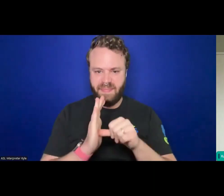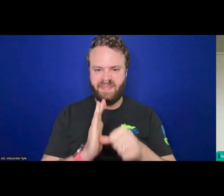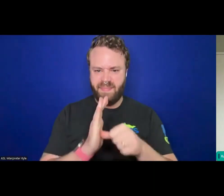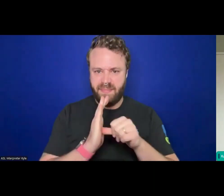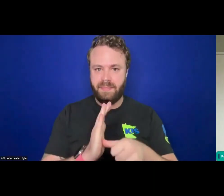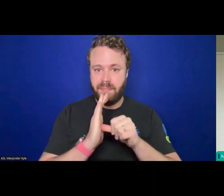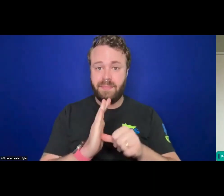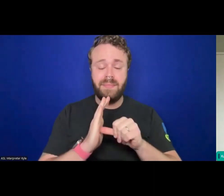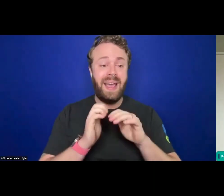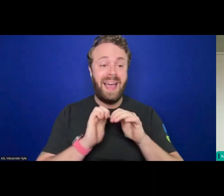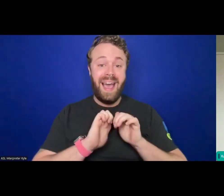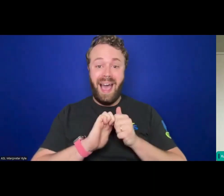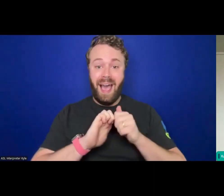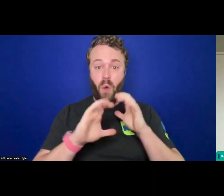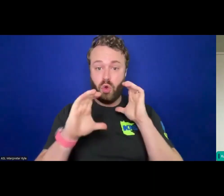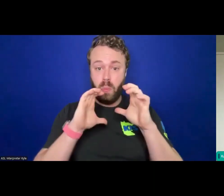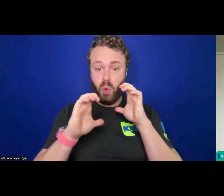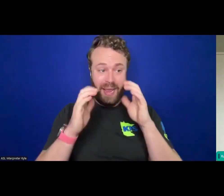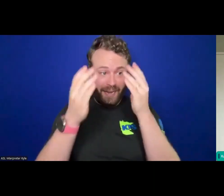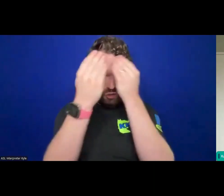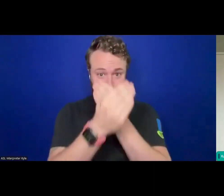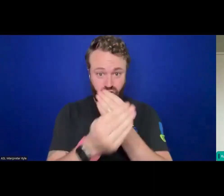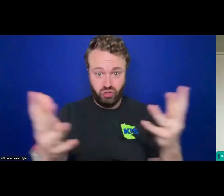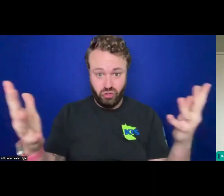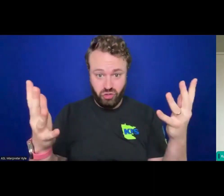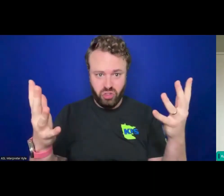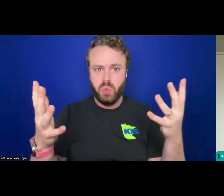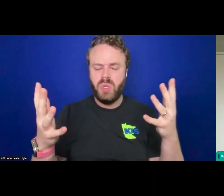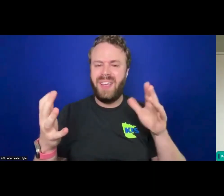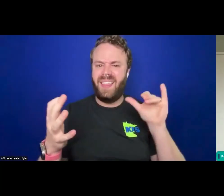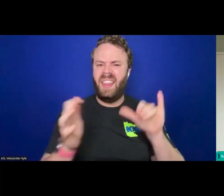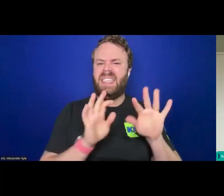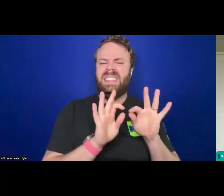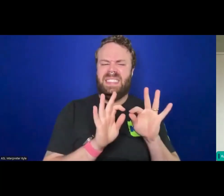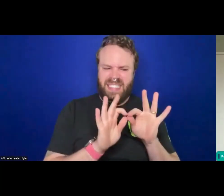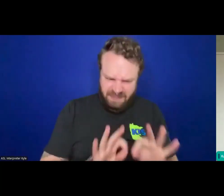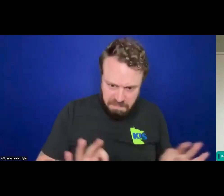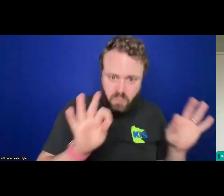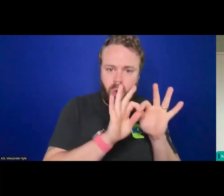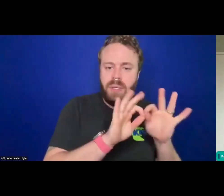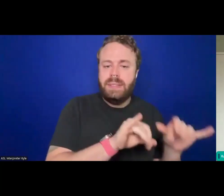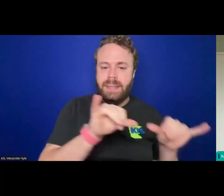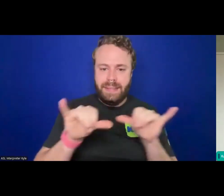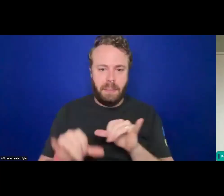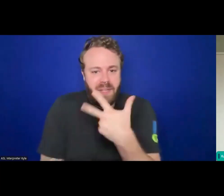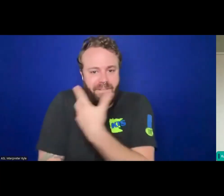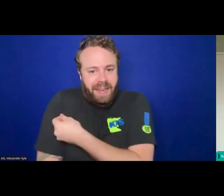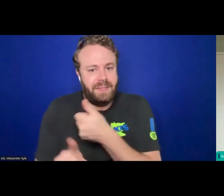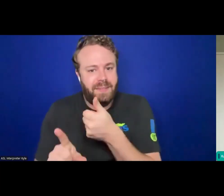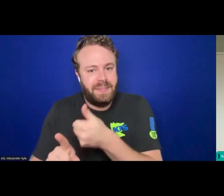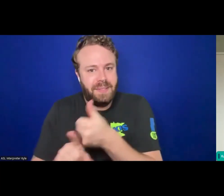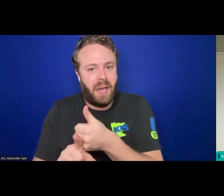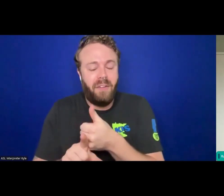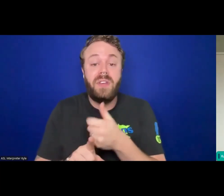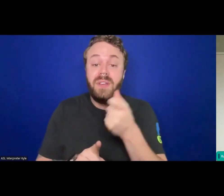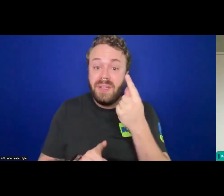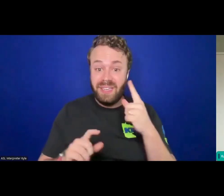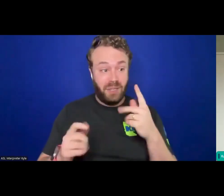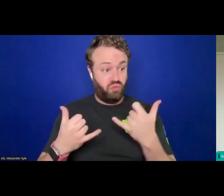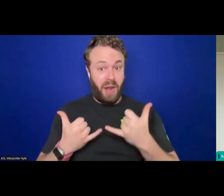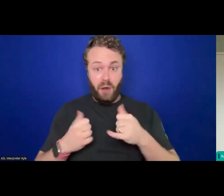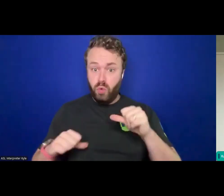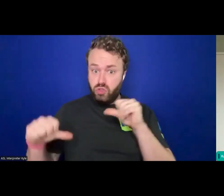health as the vaccines themselves. We are in a moment where the science is very strong, but the